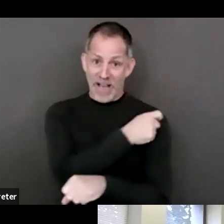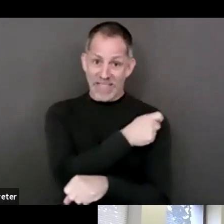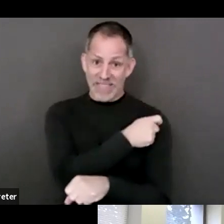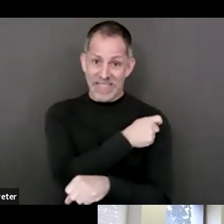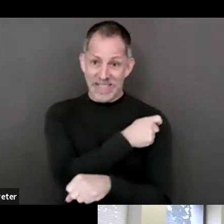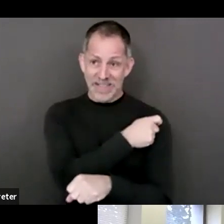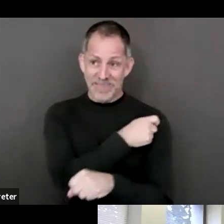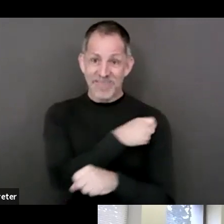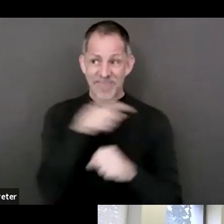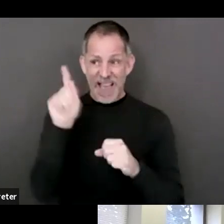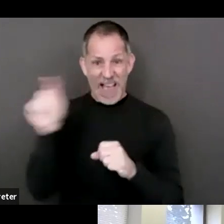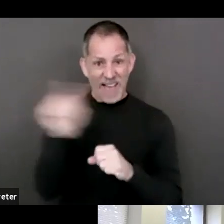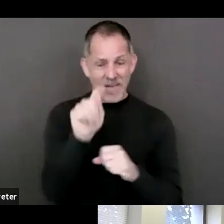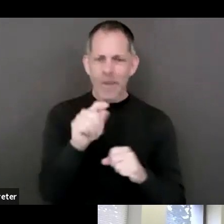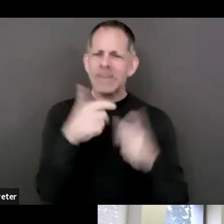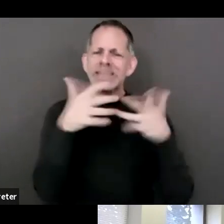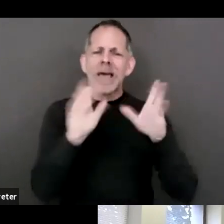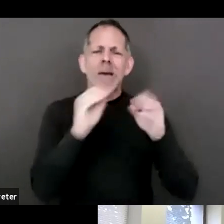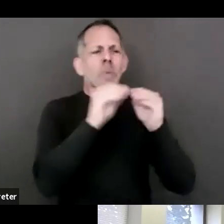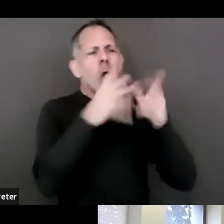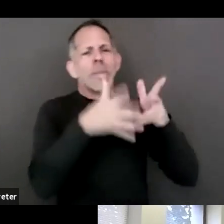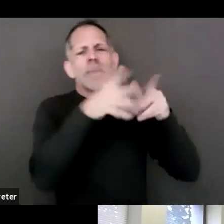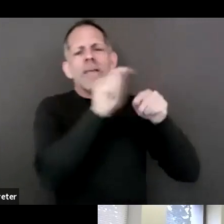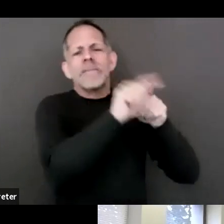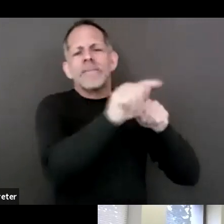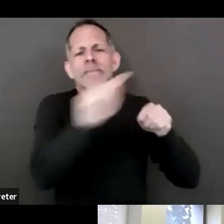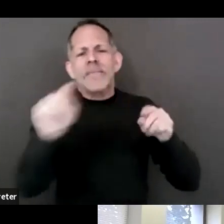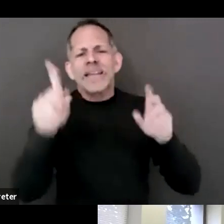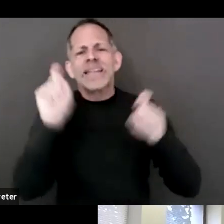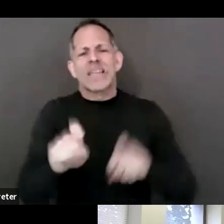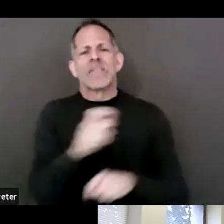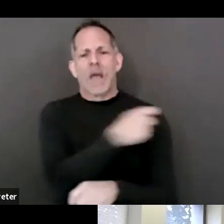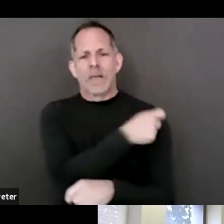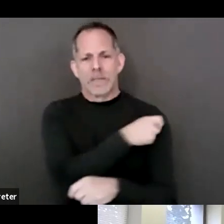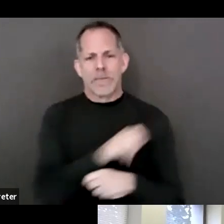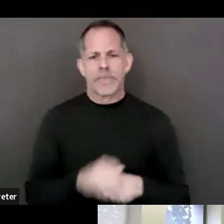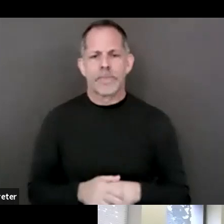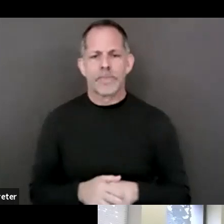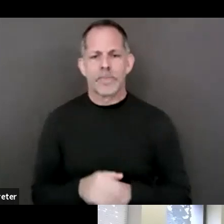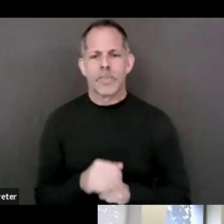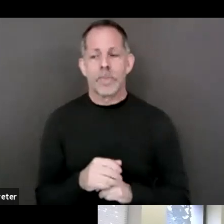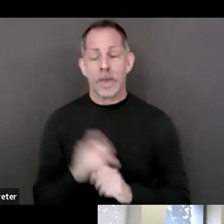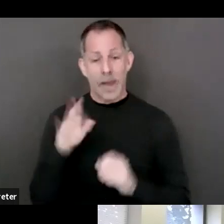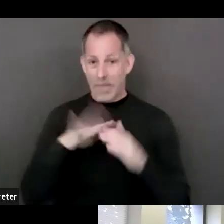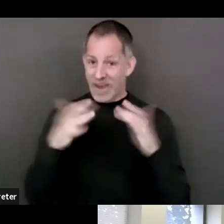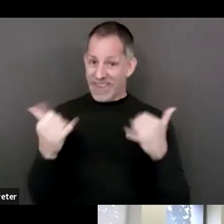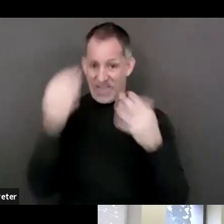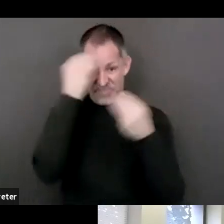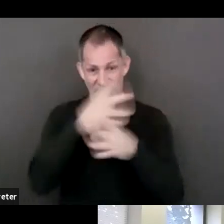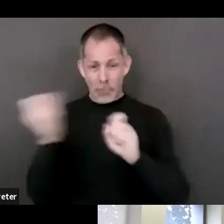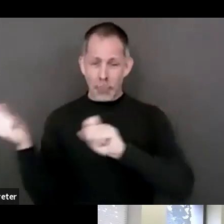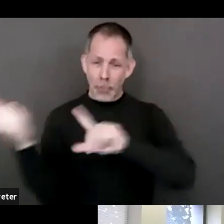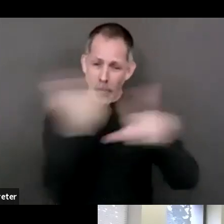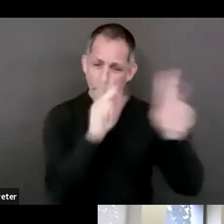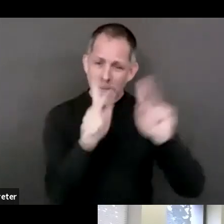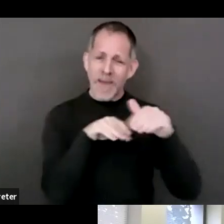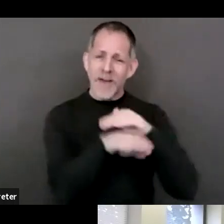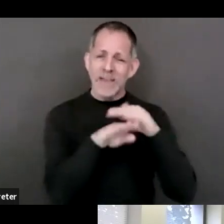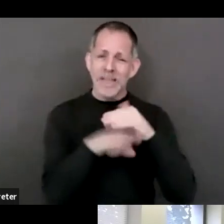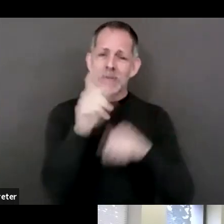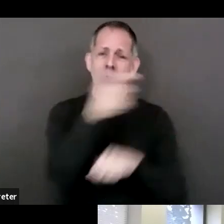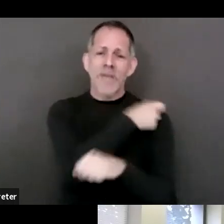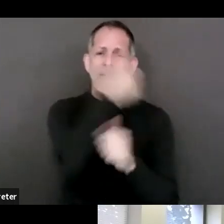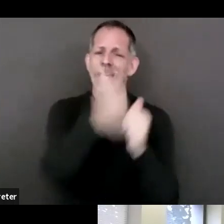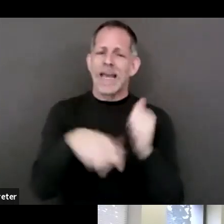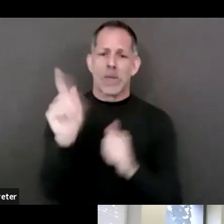access is there for everyone. So a couple of things I want to provide in terms of update with our mass vaccination sites.